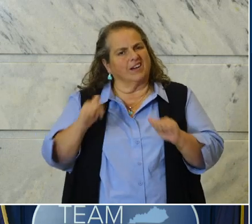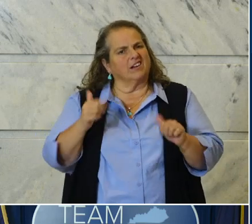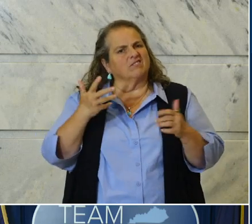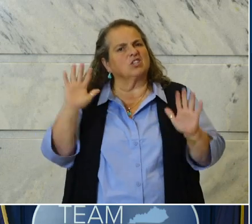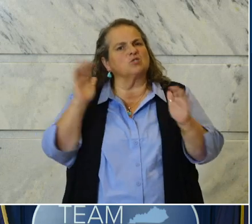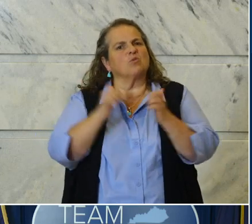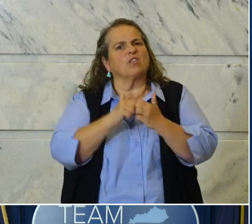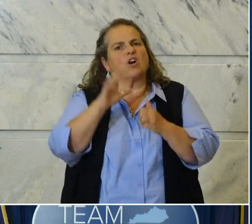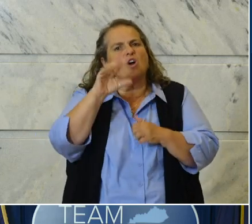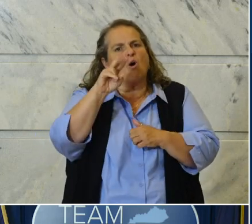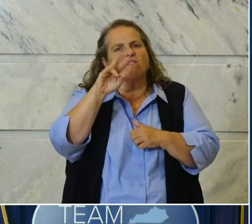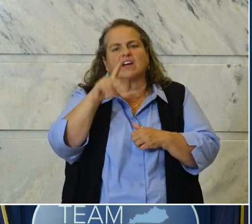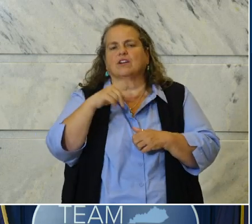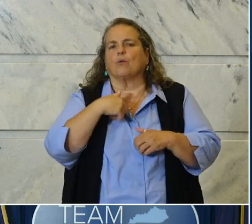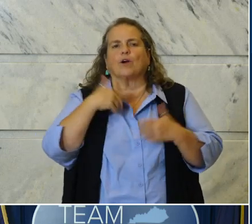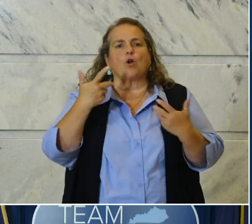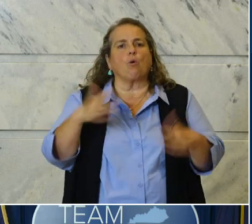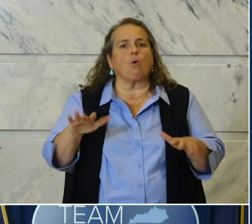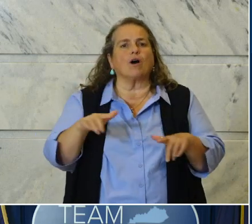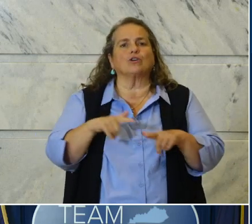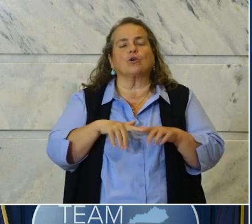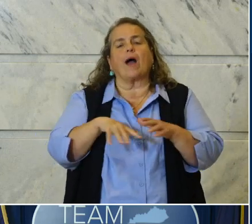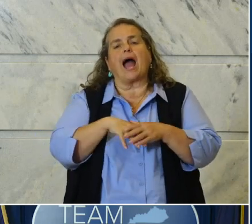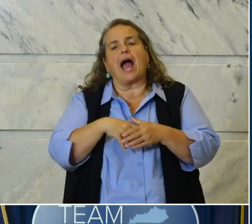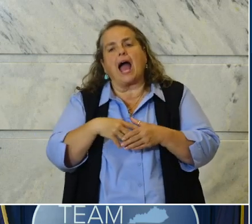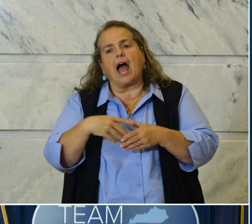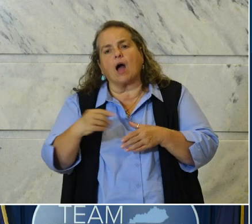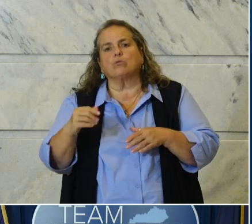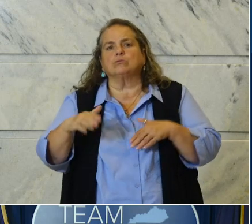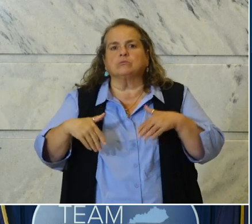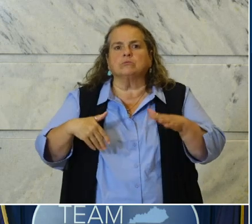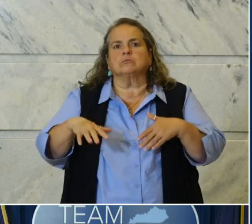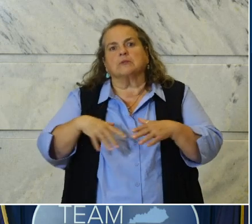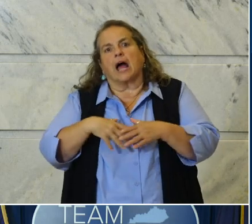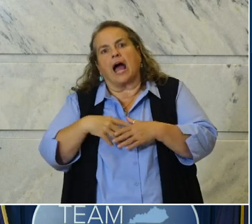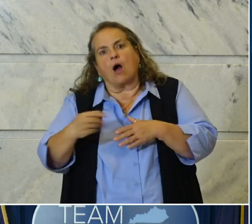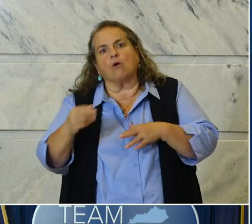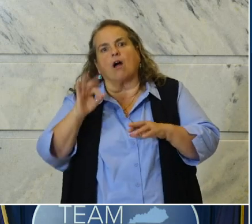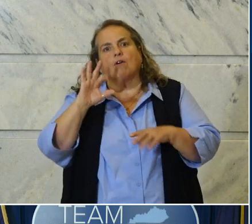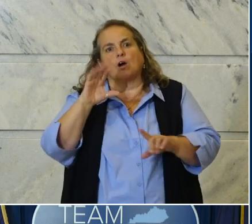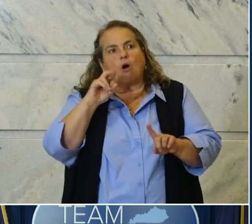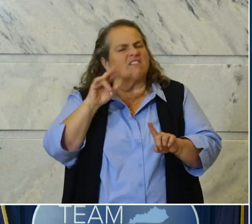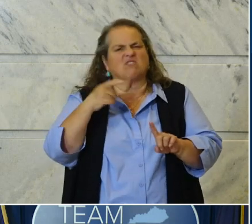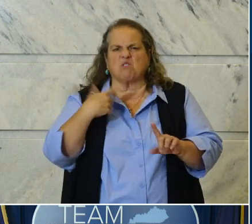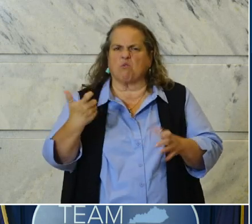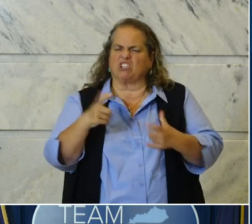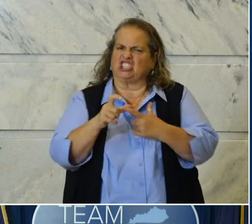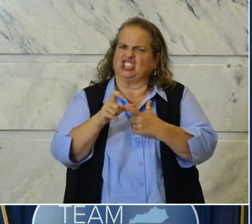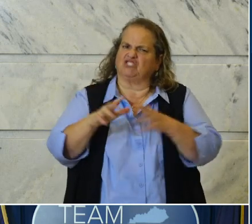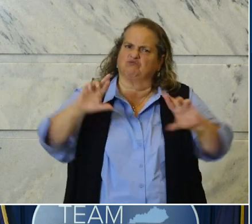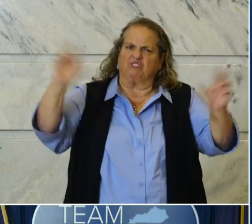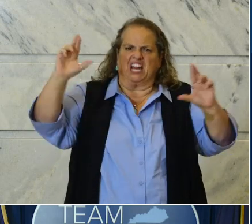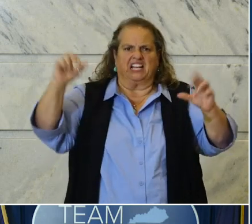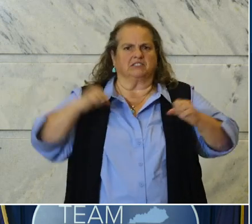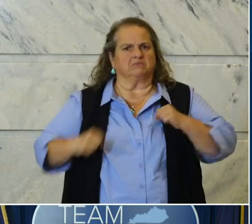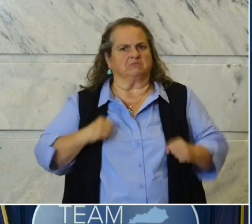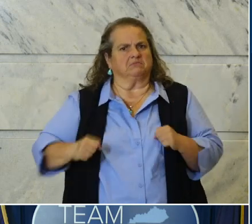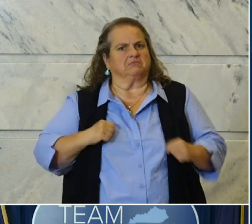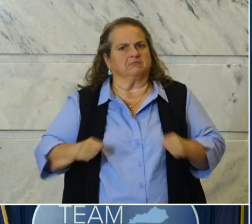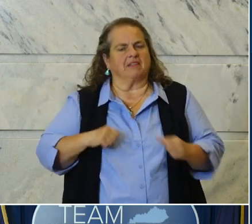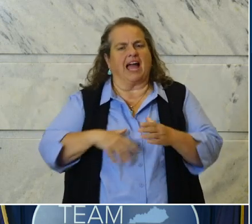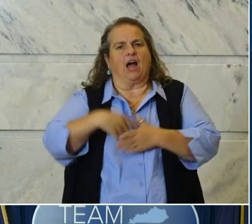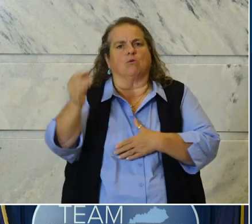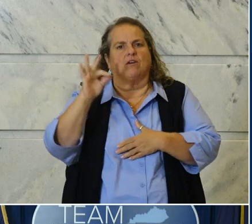don't crawl, we don't walk, we run into our future. So we have 3 significant economic development projects to announce today.